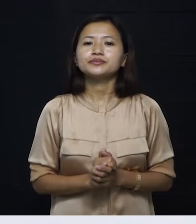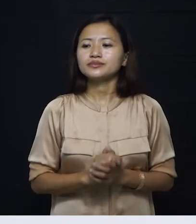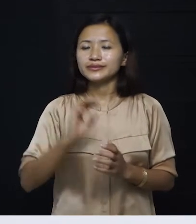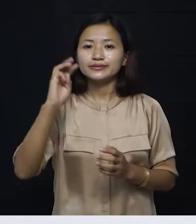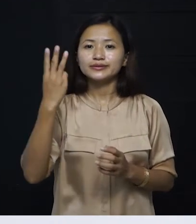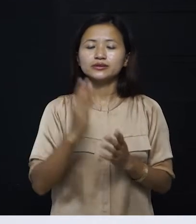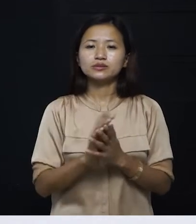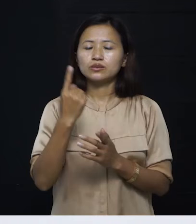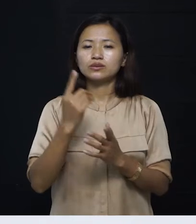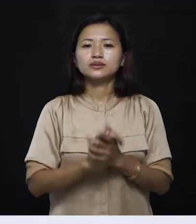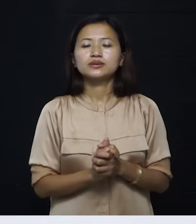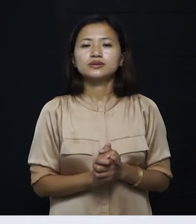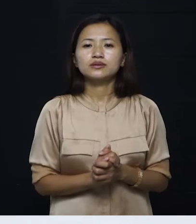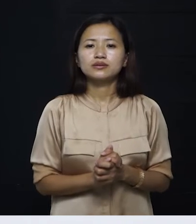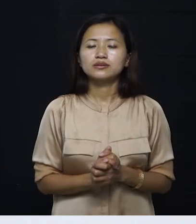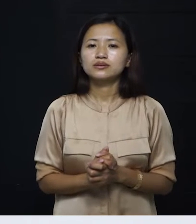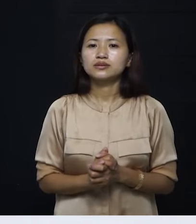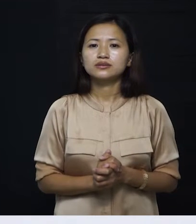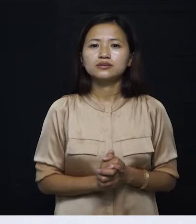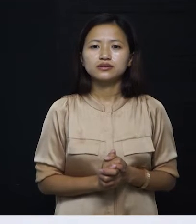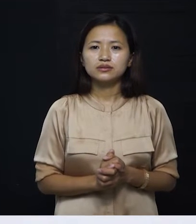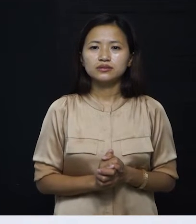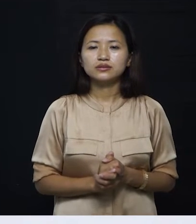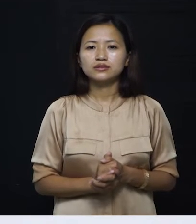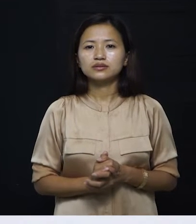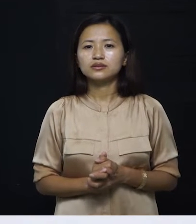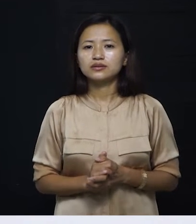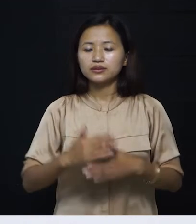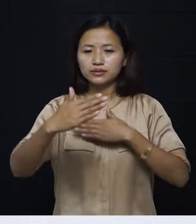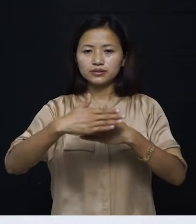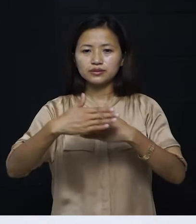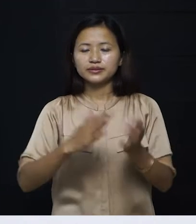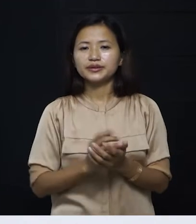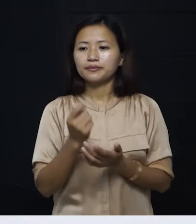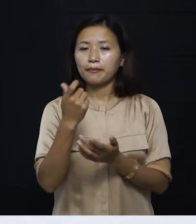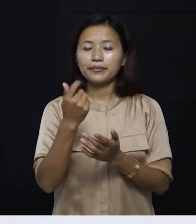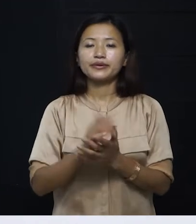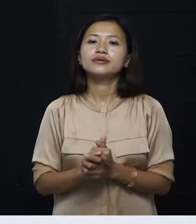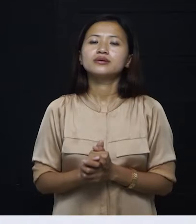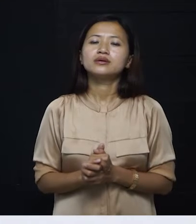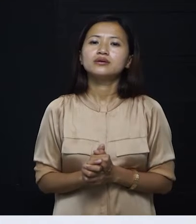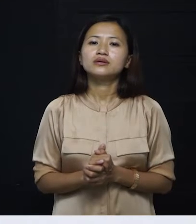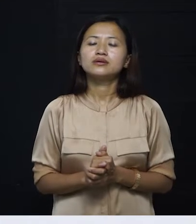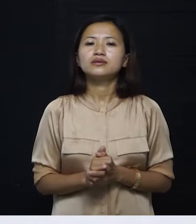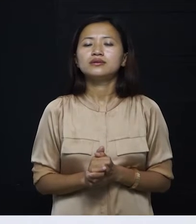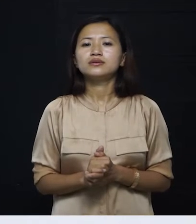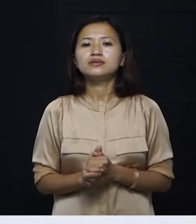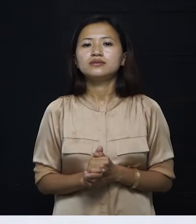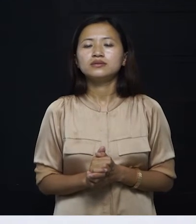the third one we have, number 3 is we have near money.